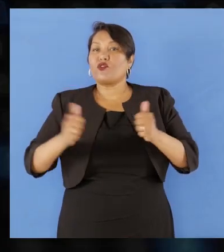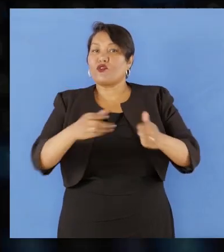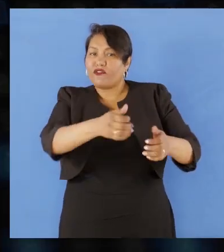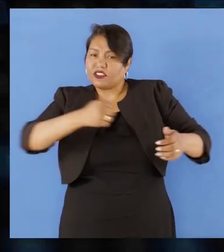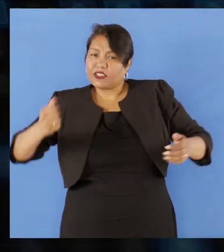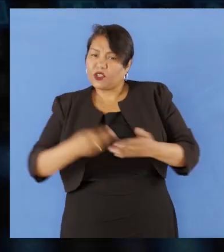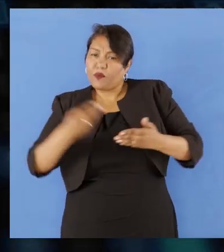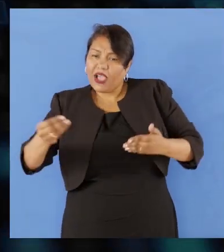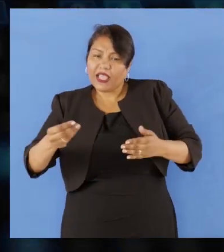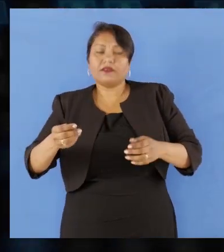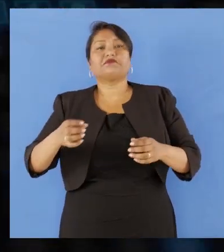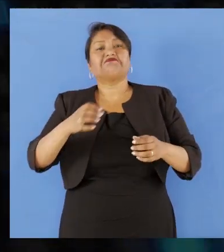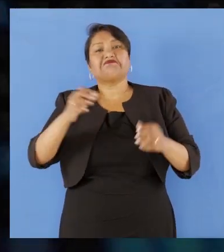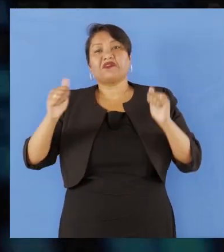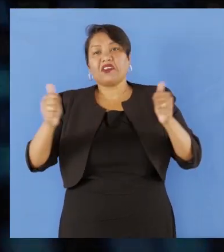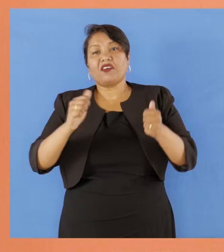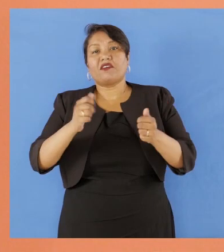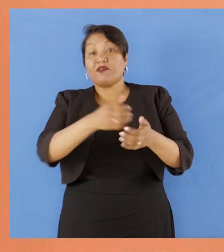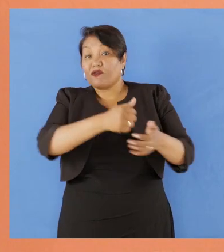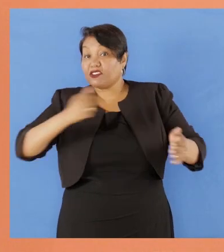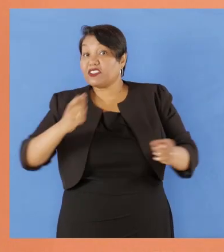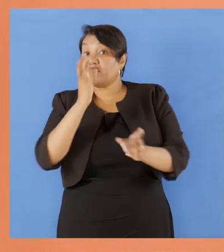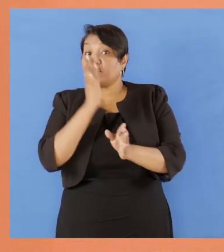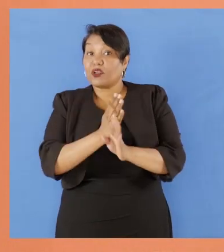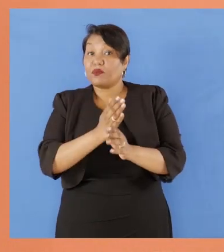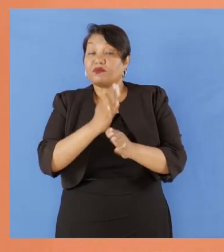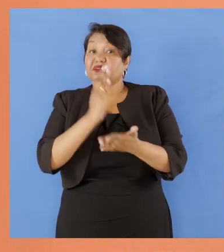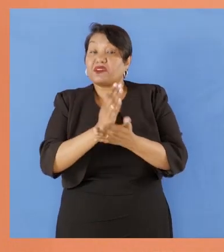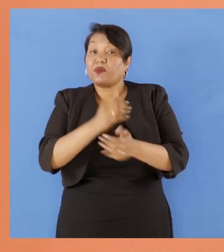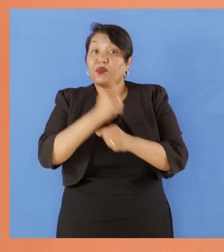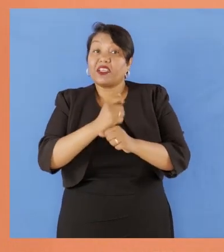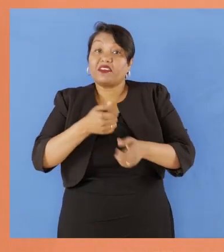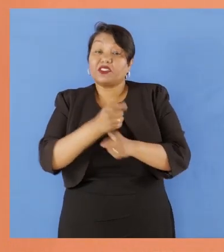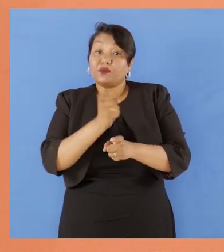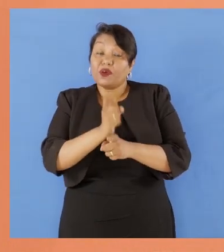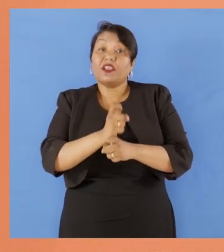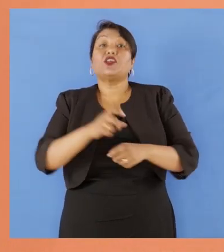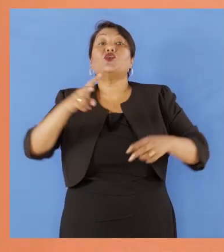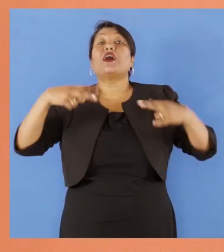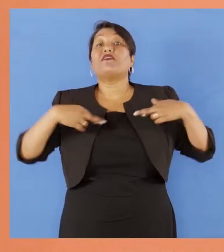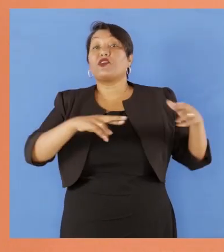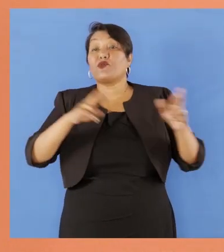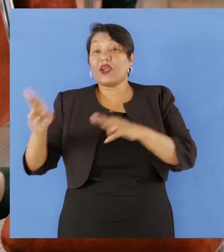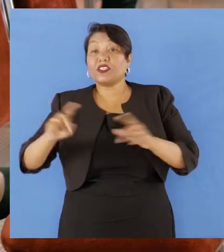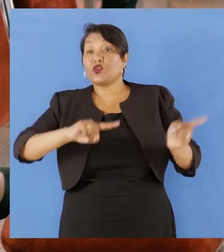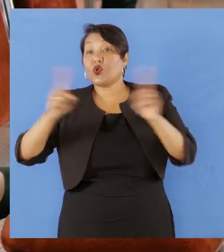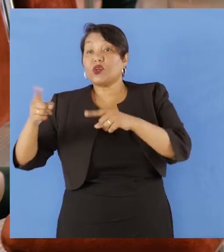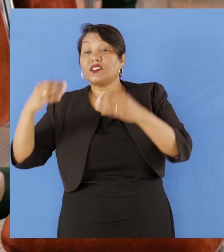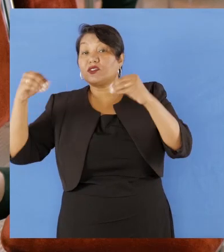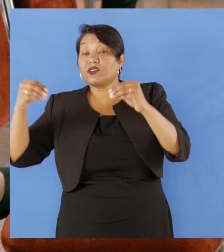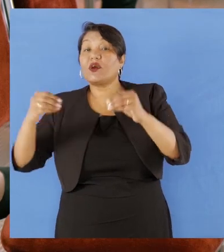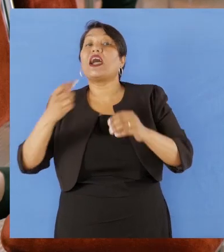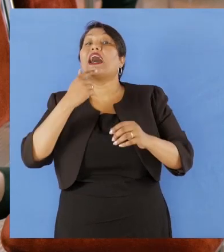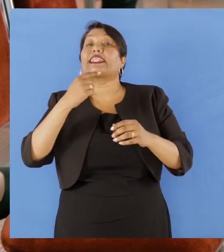to redress. And when I talk about redress, I mean you make a complaint on the refrigerator you purchase. You have the right, if